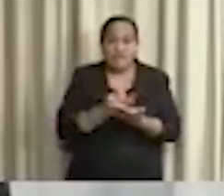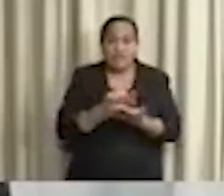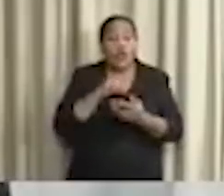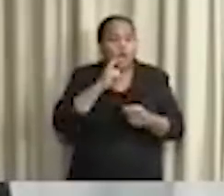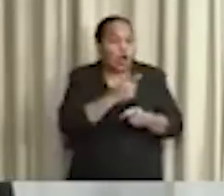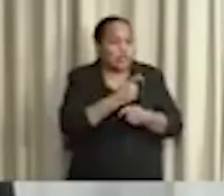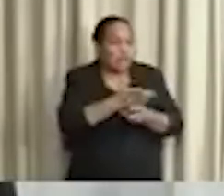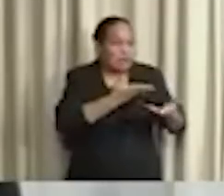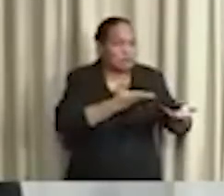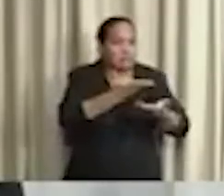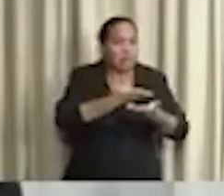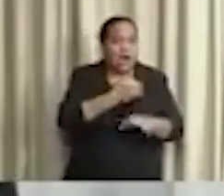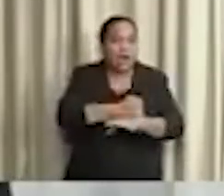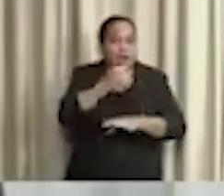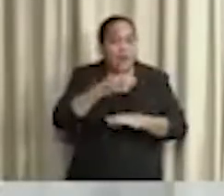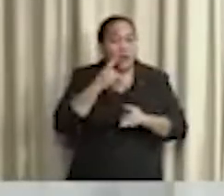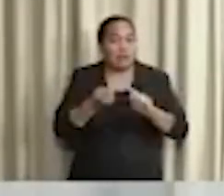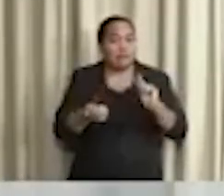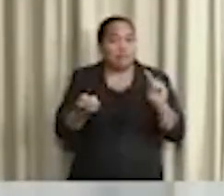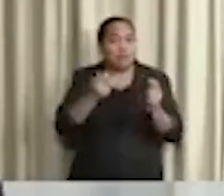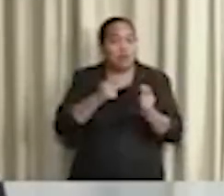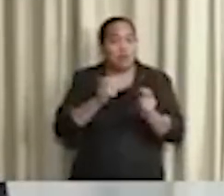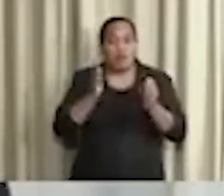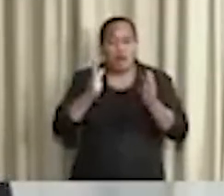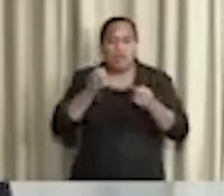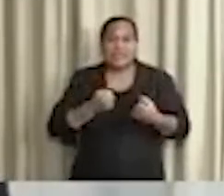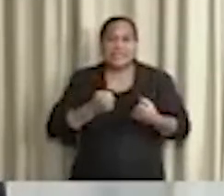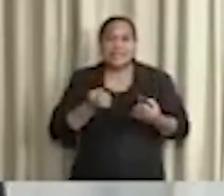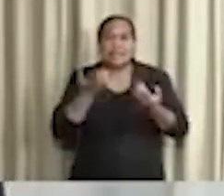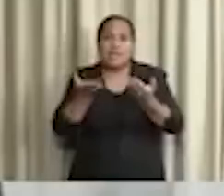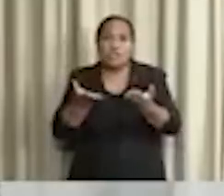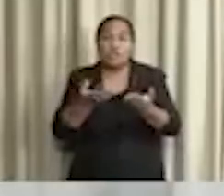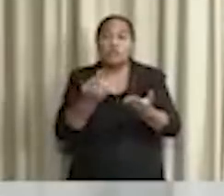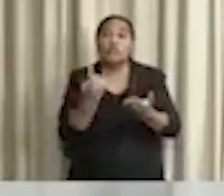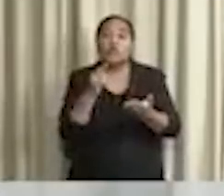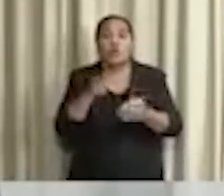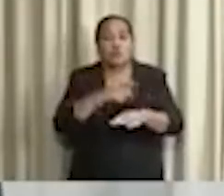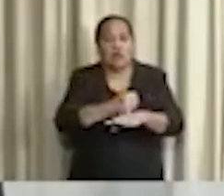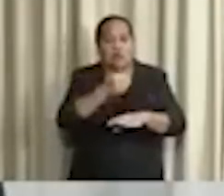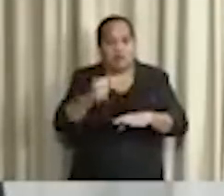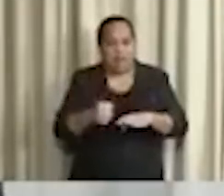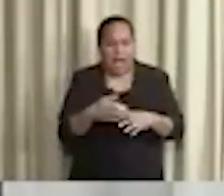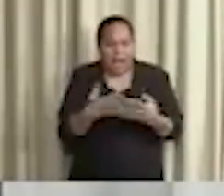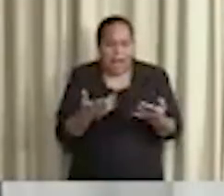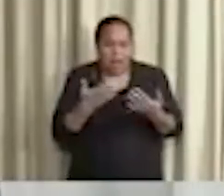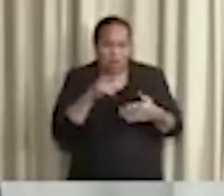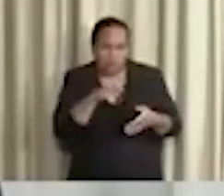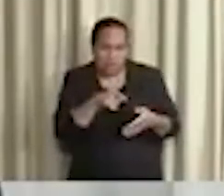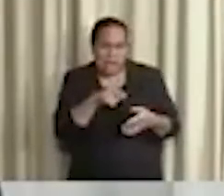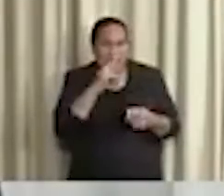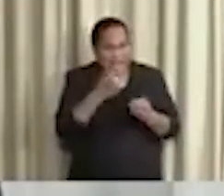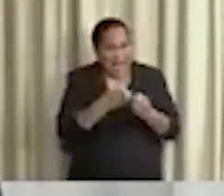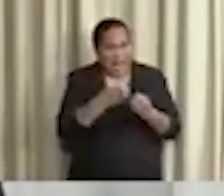agencies and revert with a holistic submission to Cabinet on the practicality of extending this